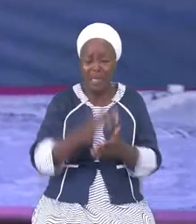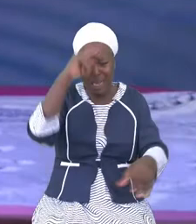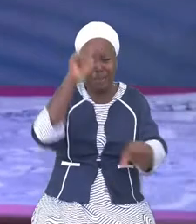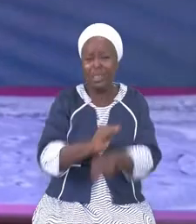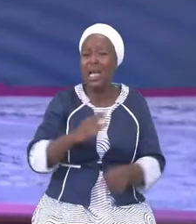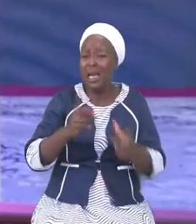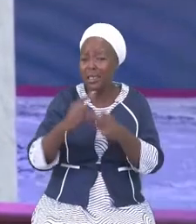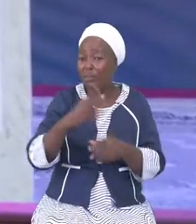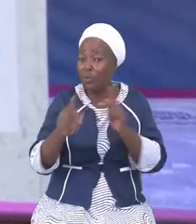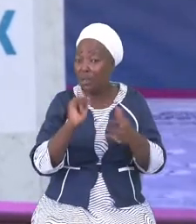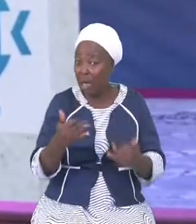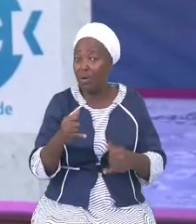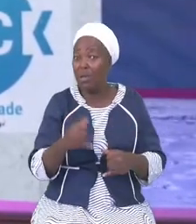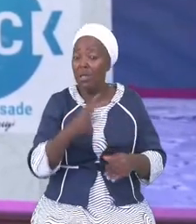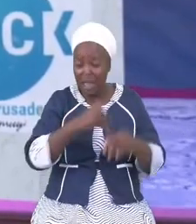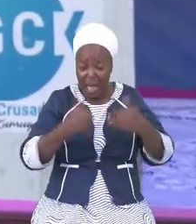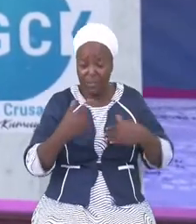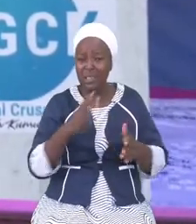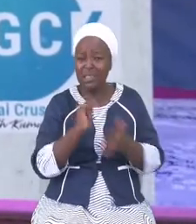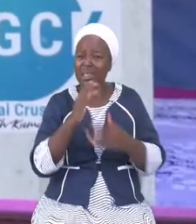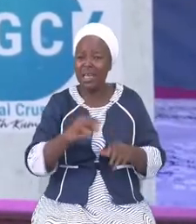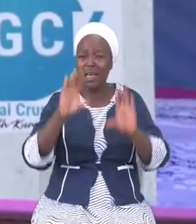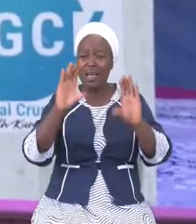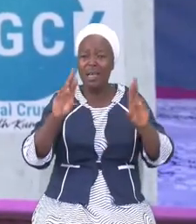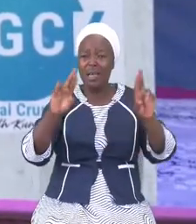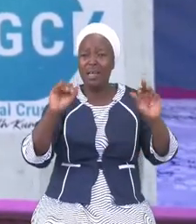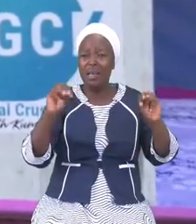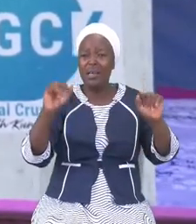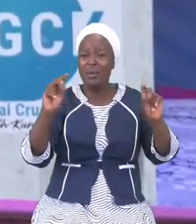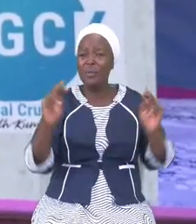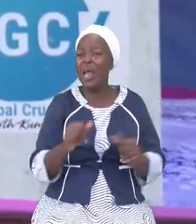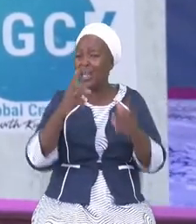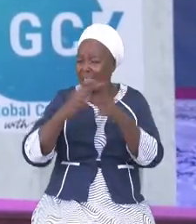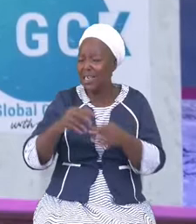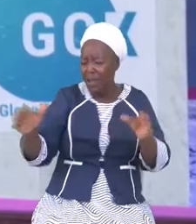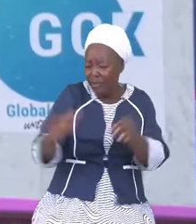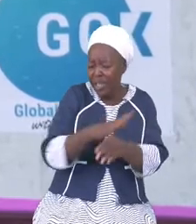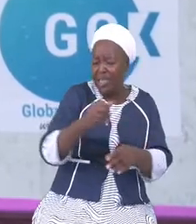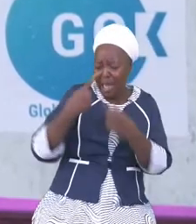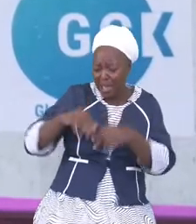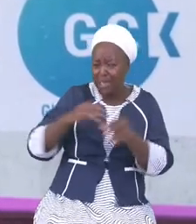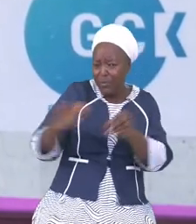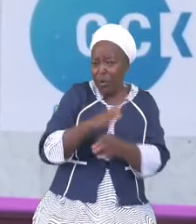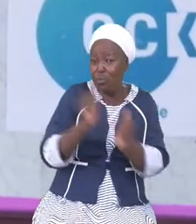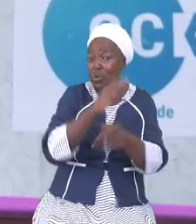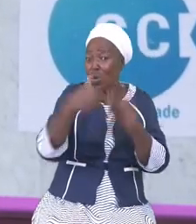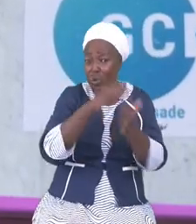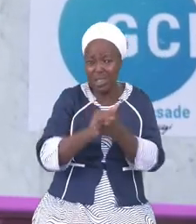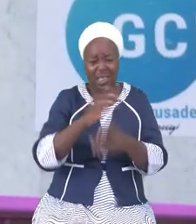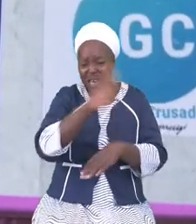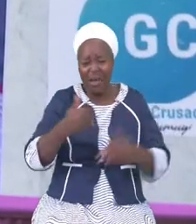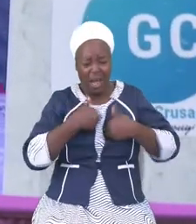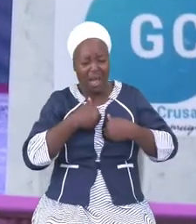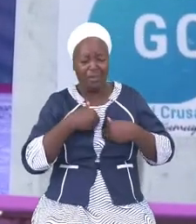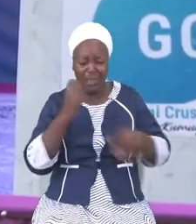things that are criminal. And they're obsessed with that. And they do not ask themselves, why am I